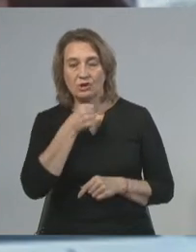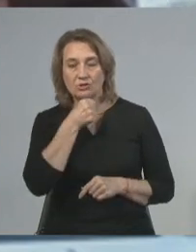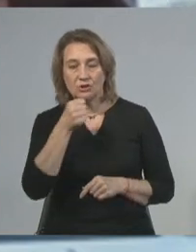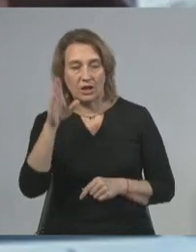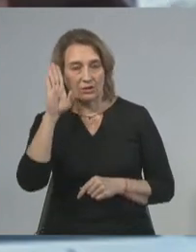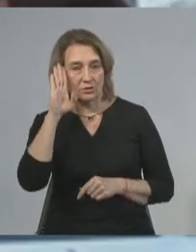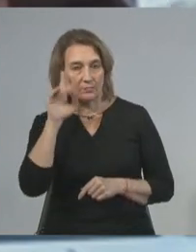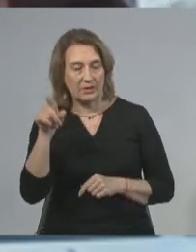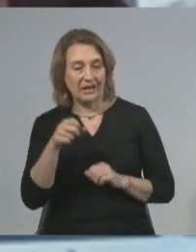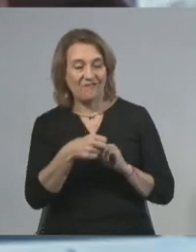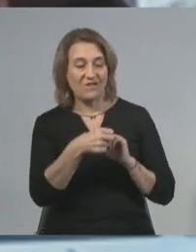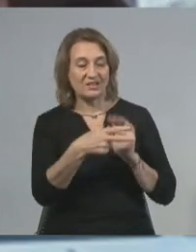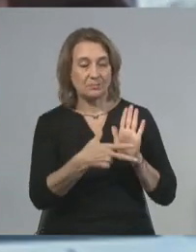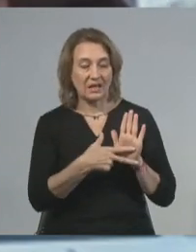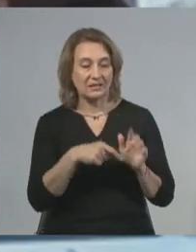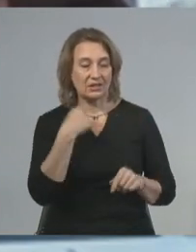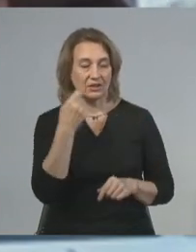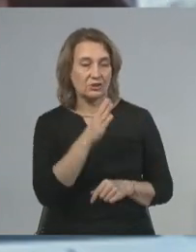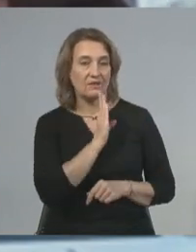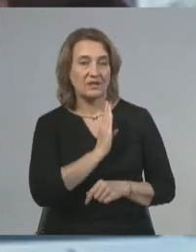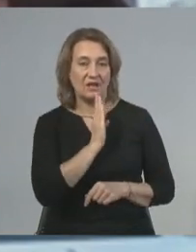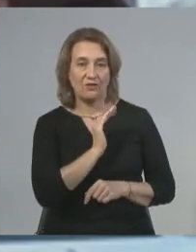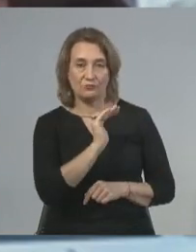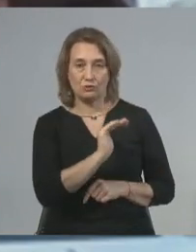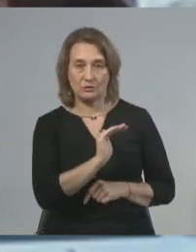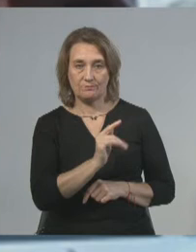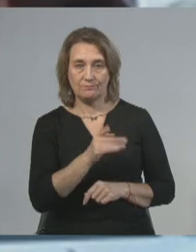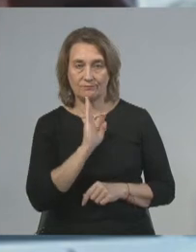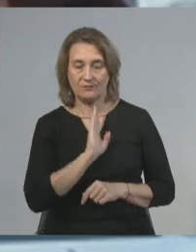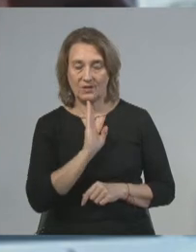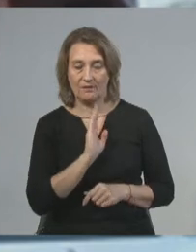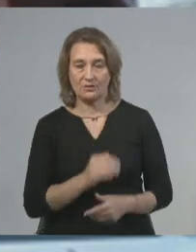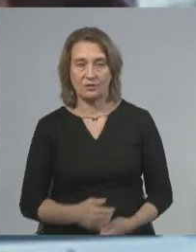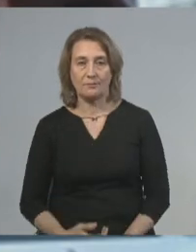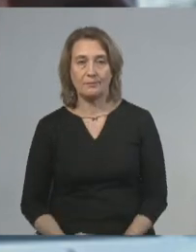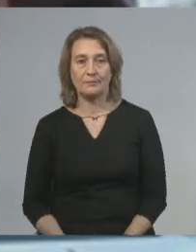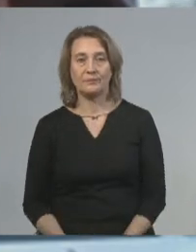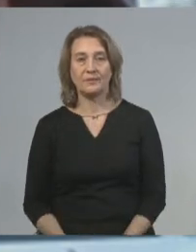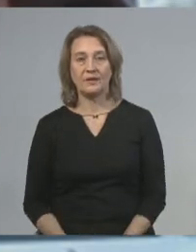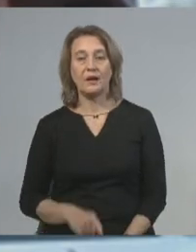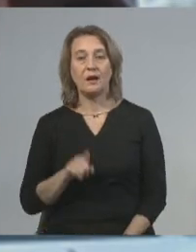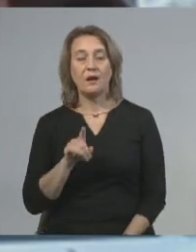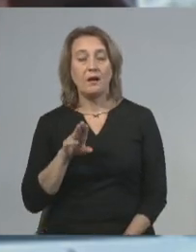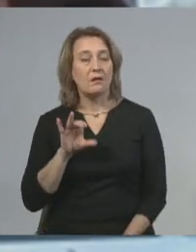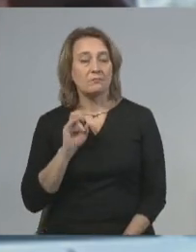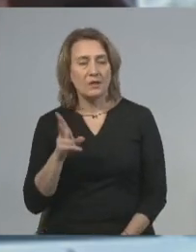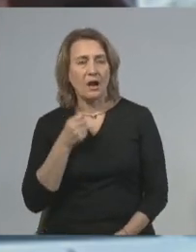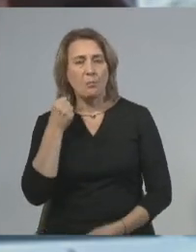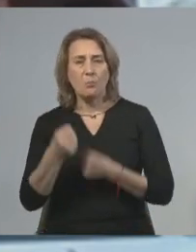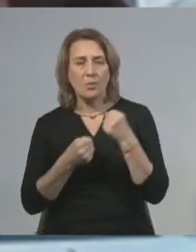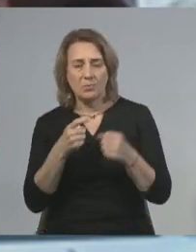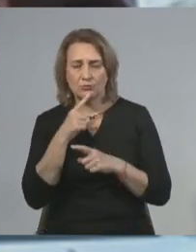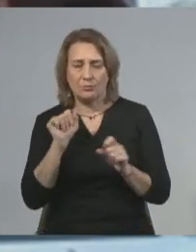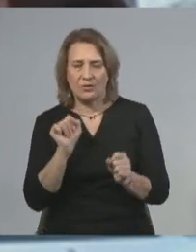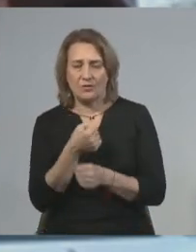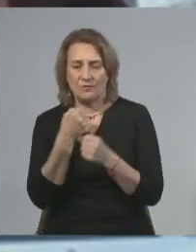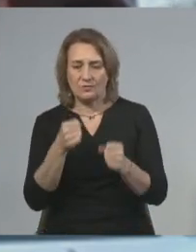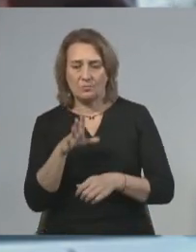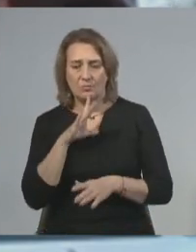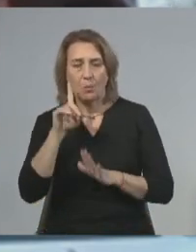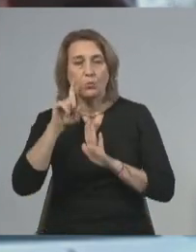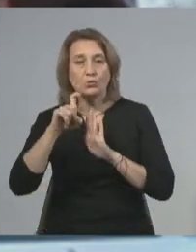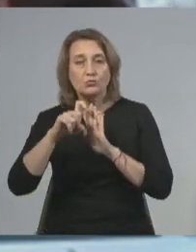basically a bit her up in a way that her face was unrecognizable and he did it in a in a